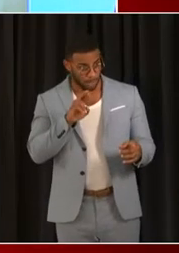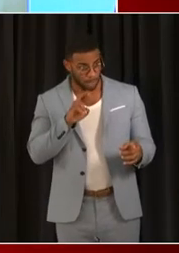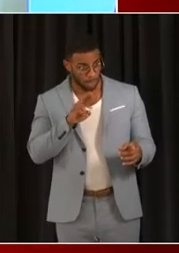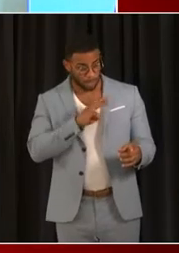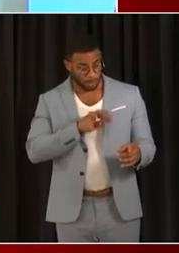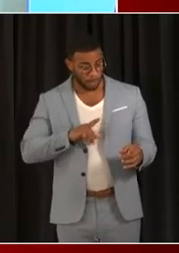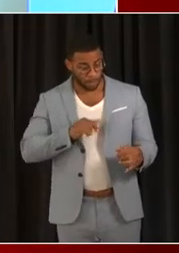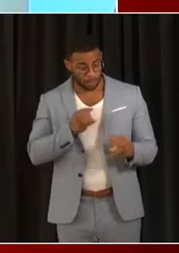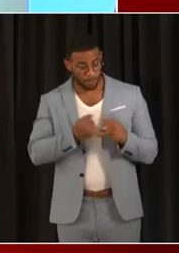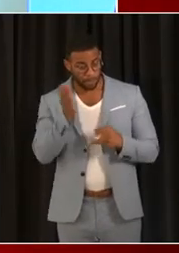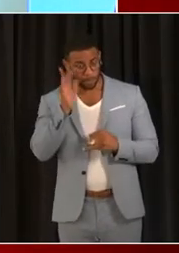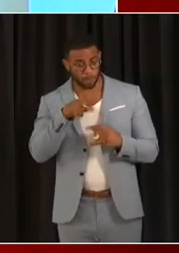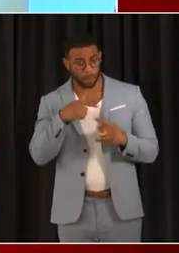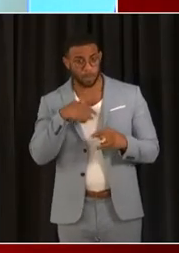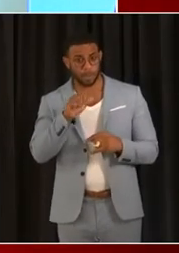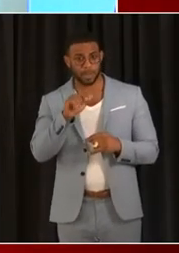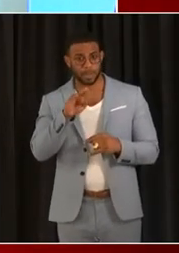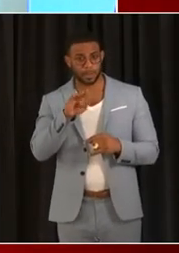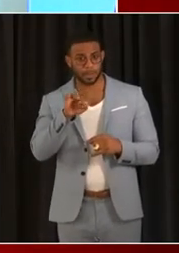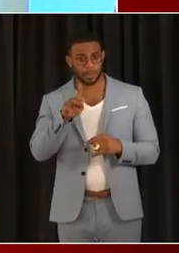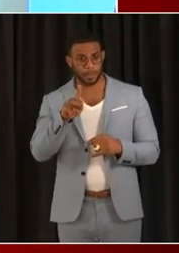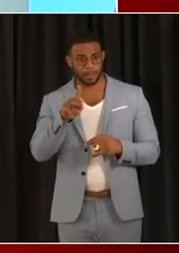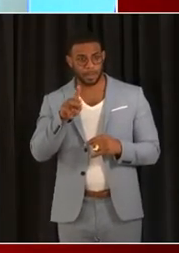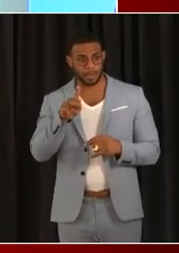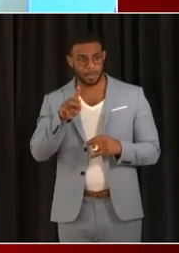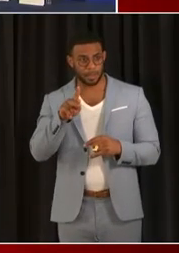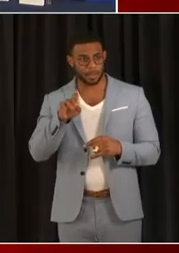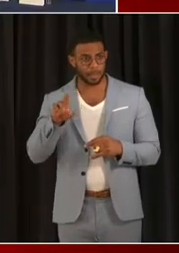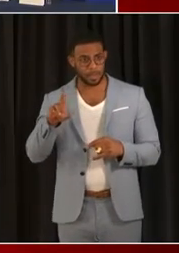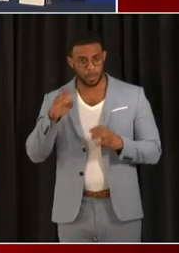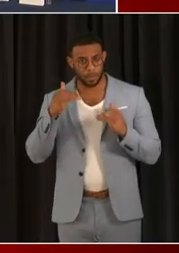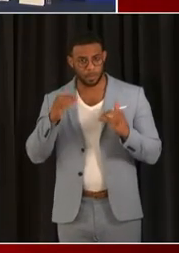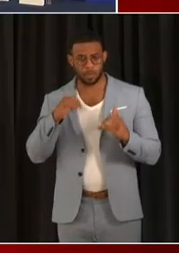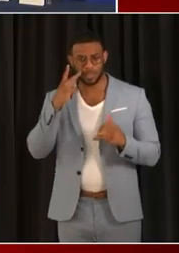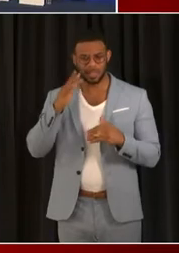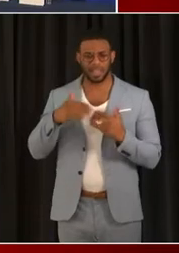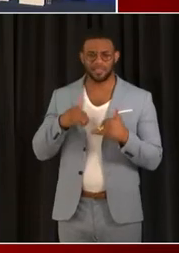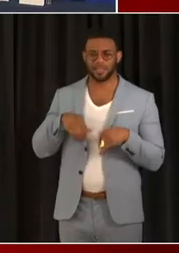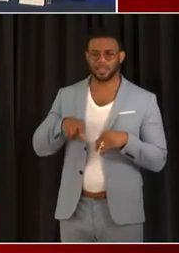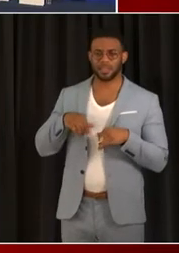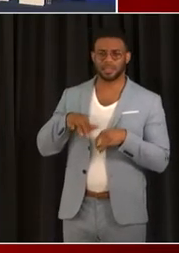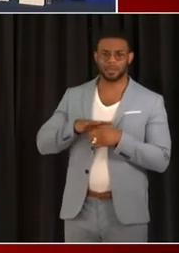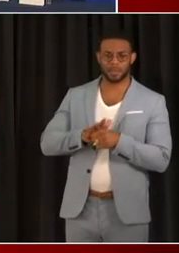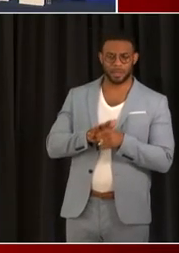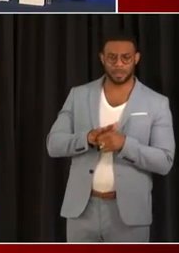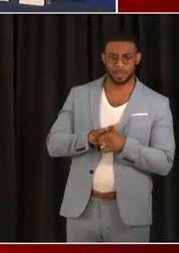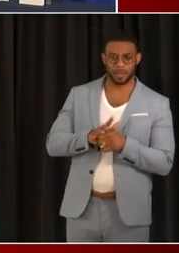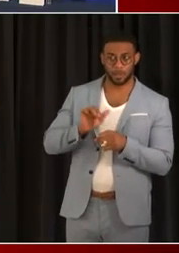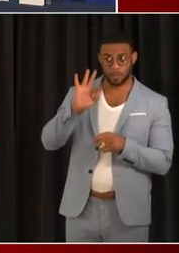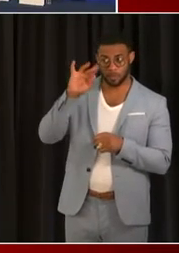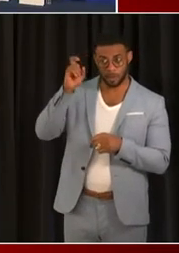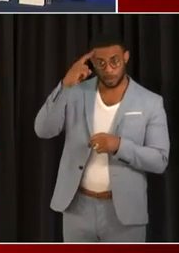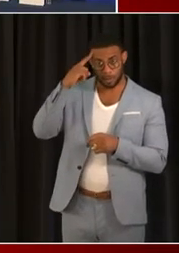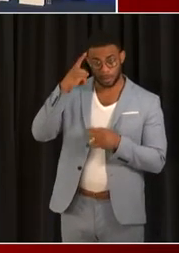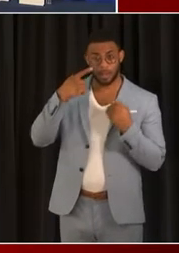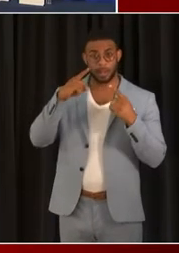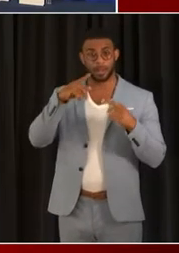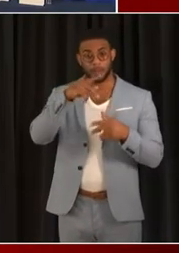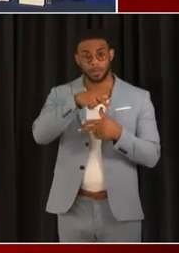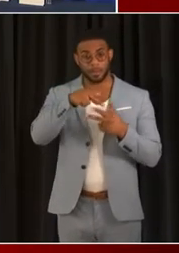Dr. King in his final speech talked about we needed a bank-in movement. We see that even in the pandemic, when the federal